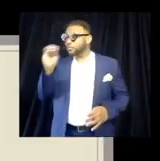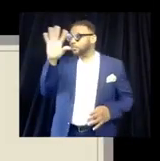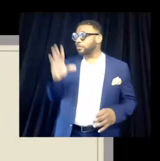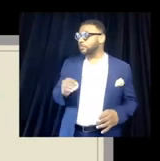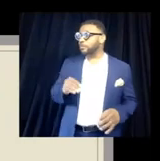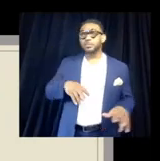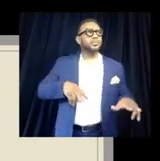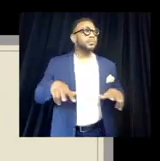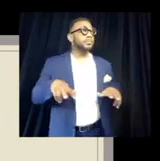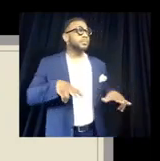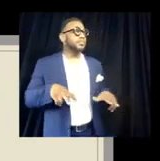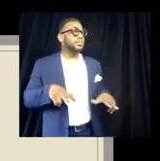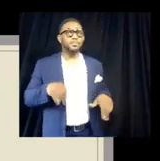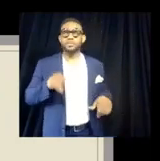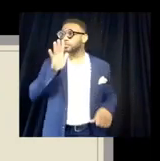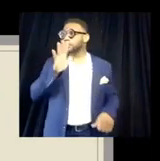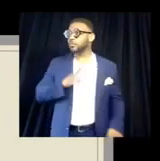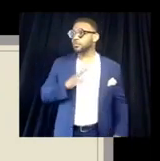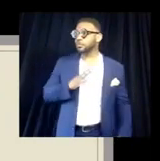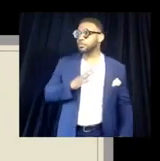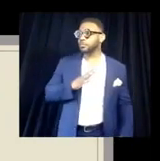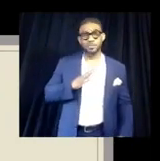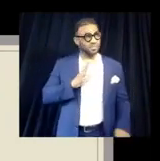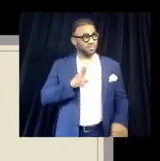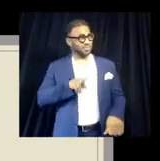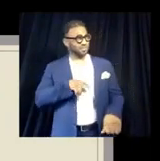African, walking, woman,